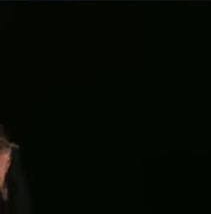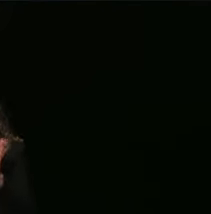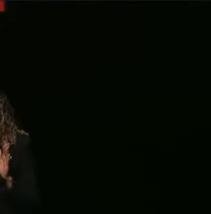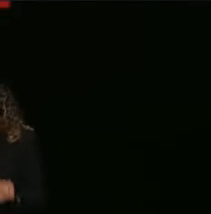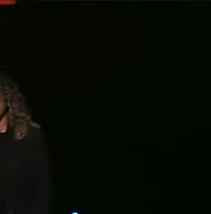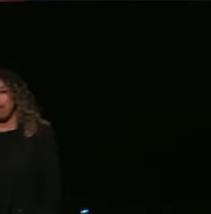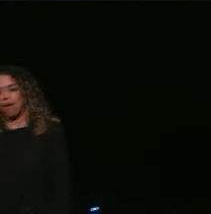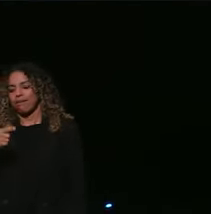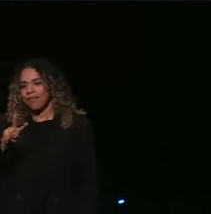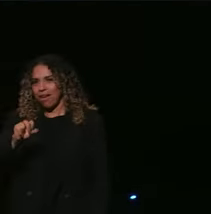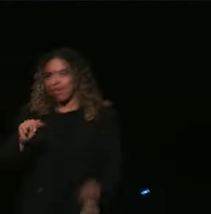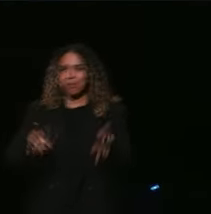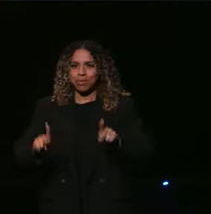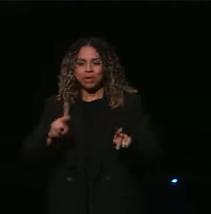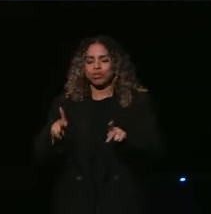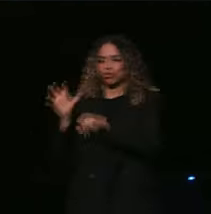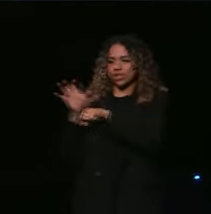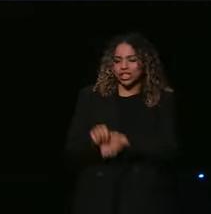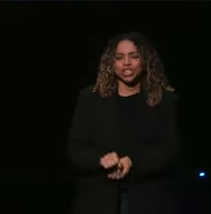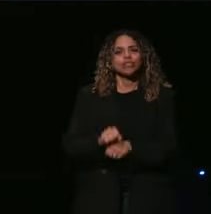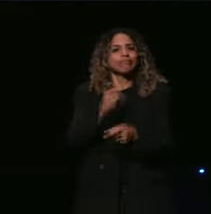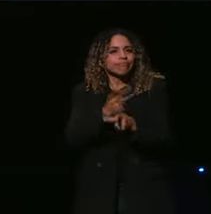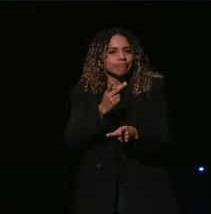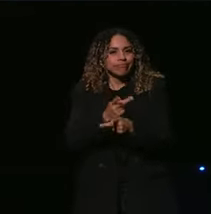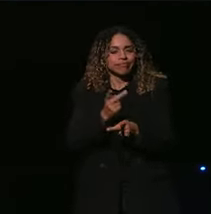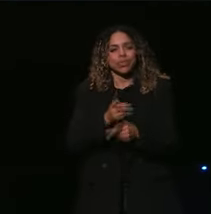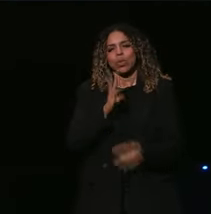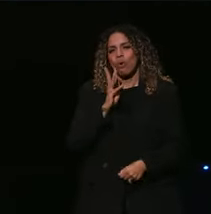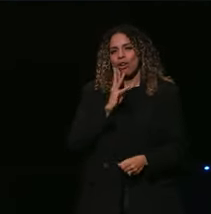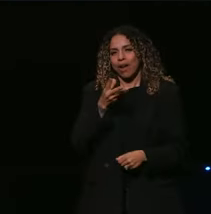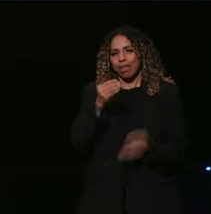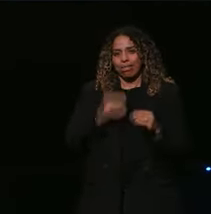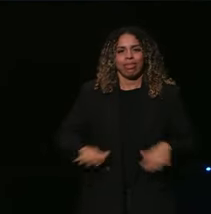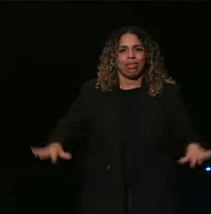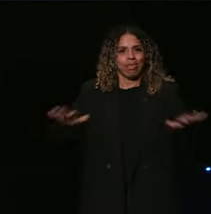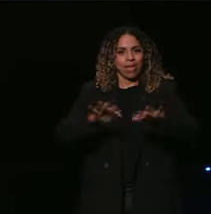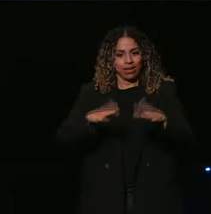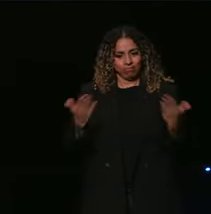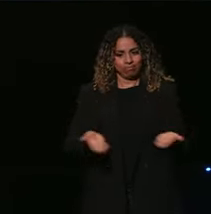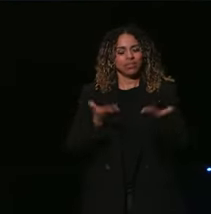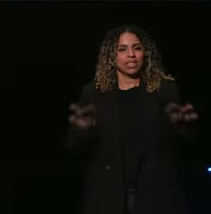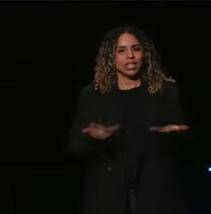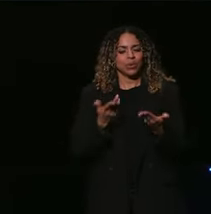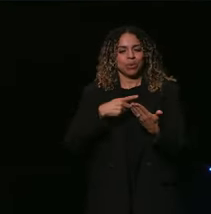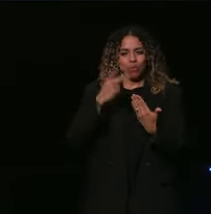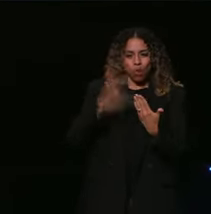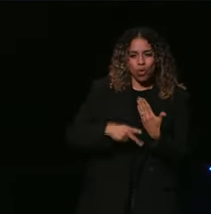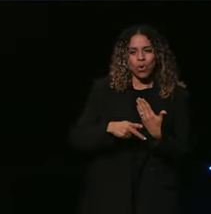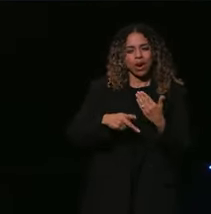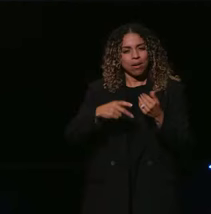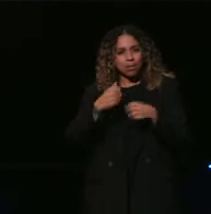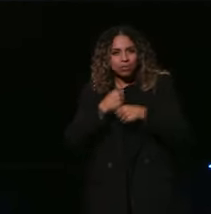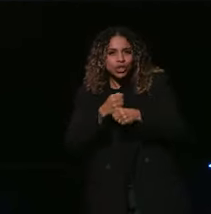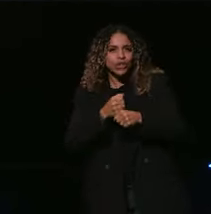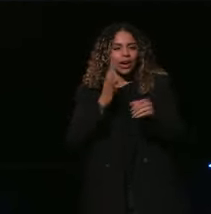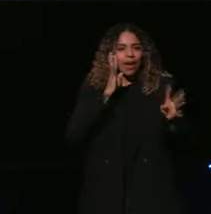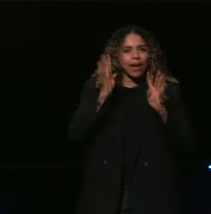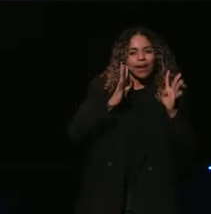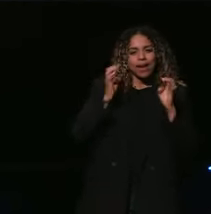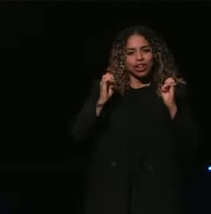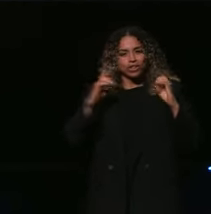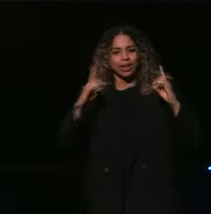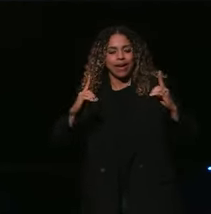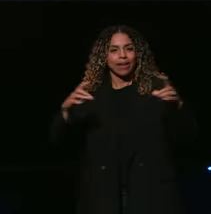the traditional caretakers of the water and land on which we program, curate, educate, convene, and